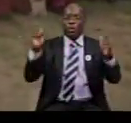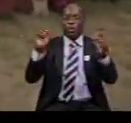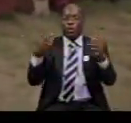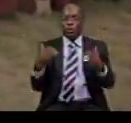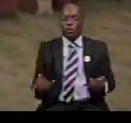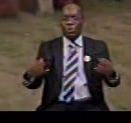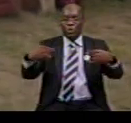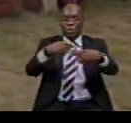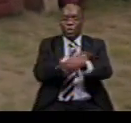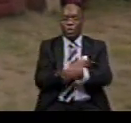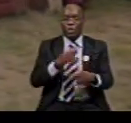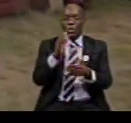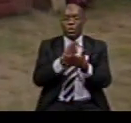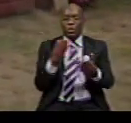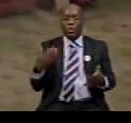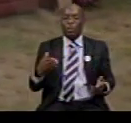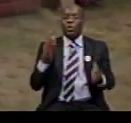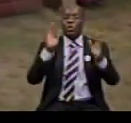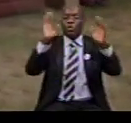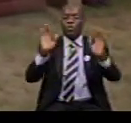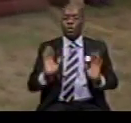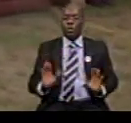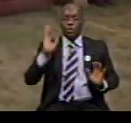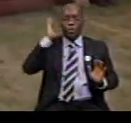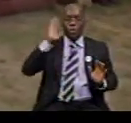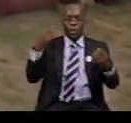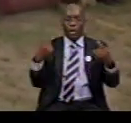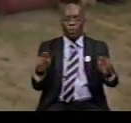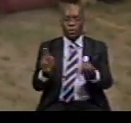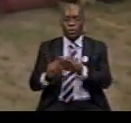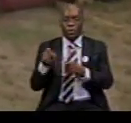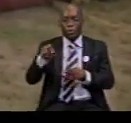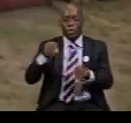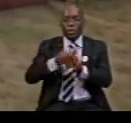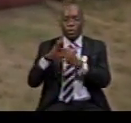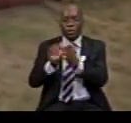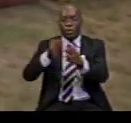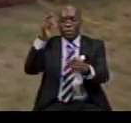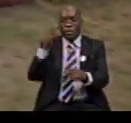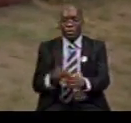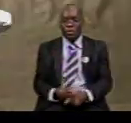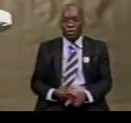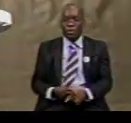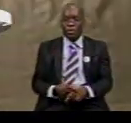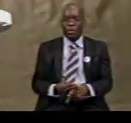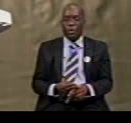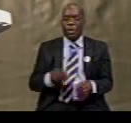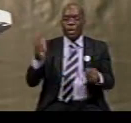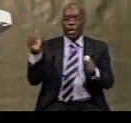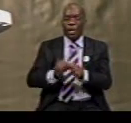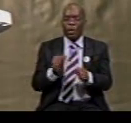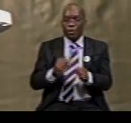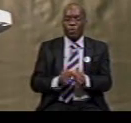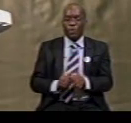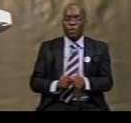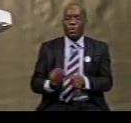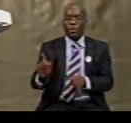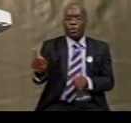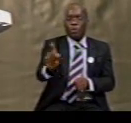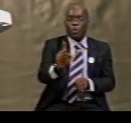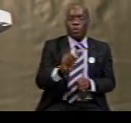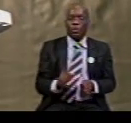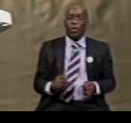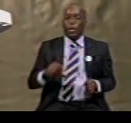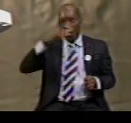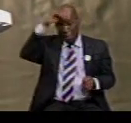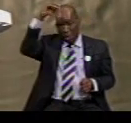something beautiful will happen to you in Jesus' name. And for everybody, the men and the women,